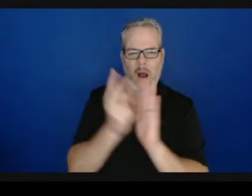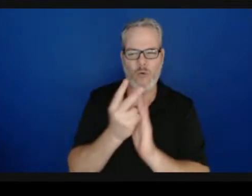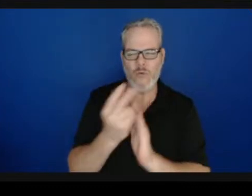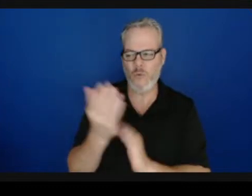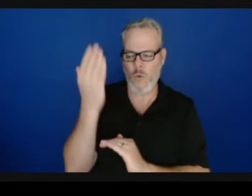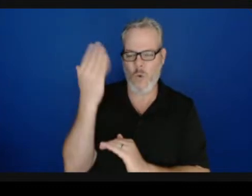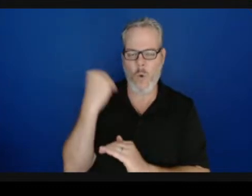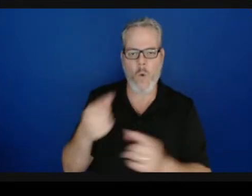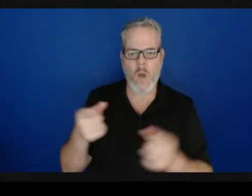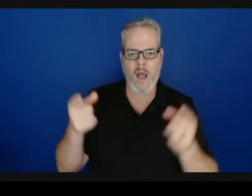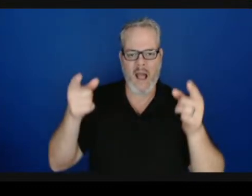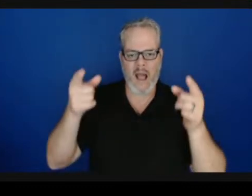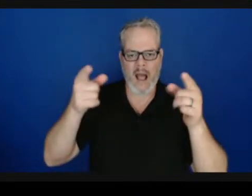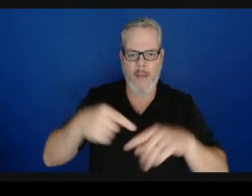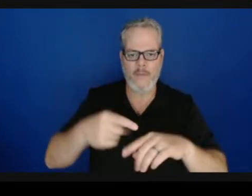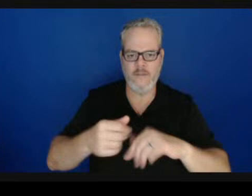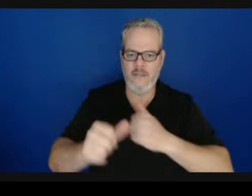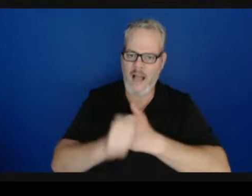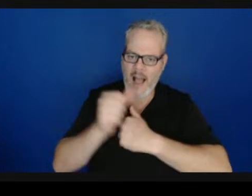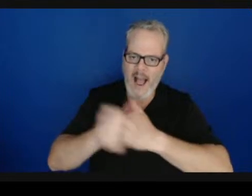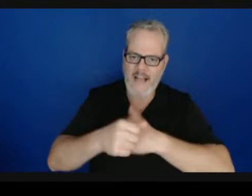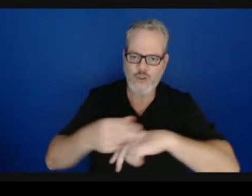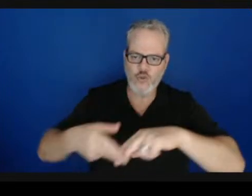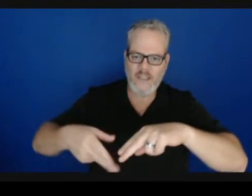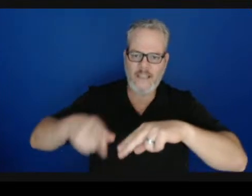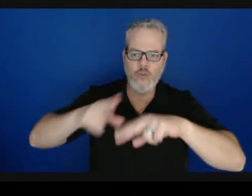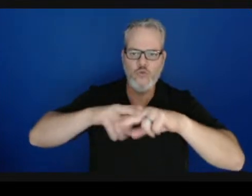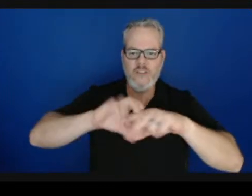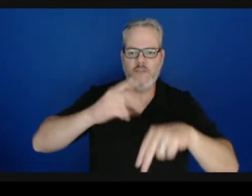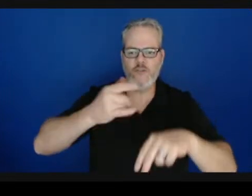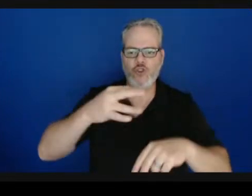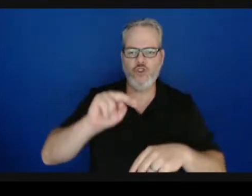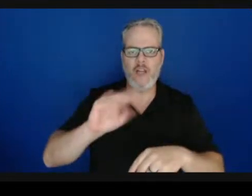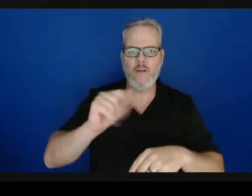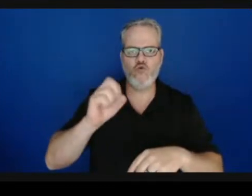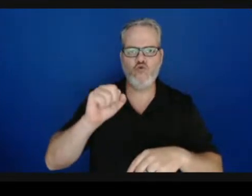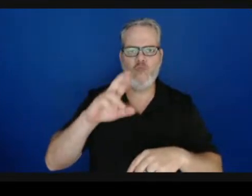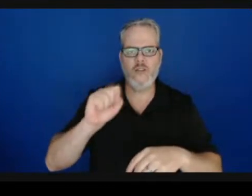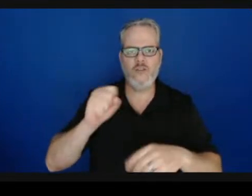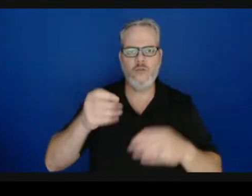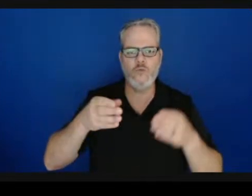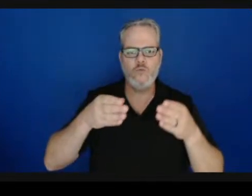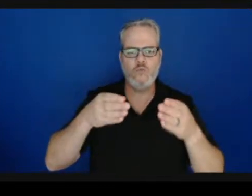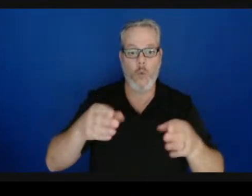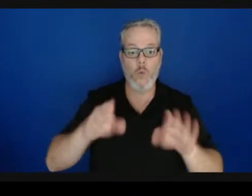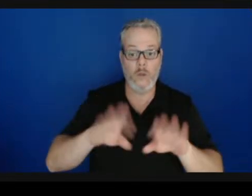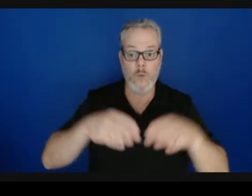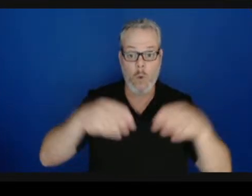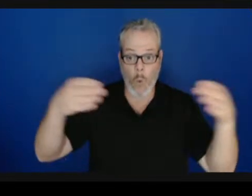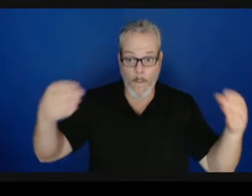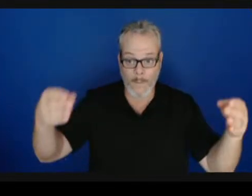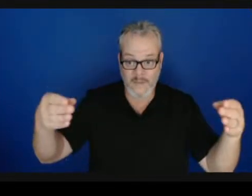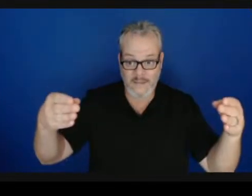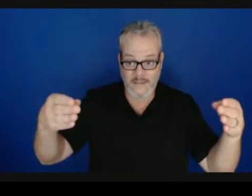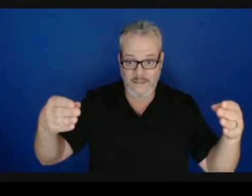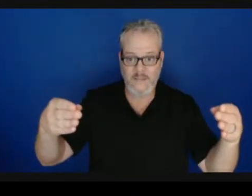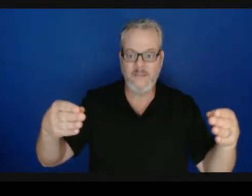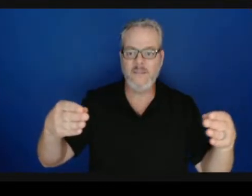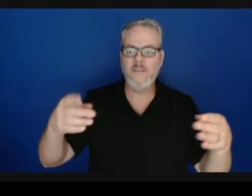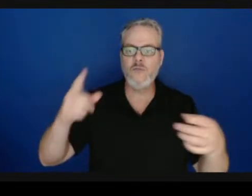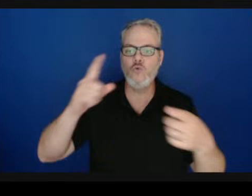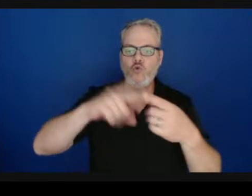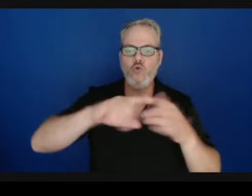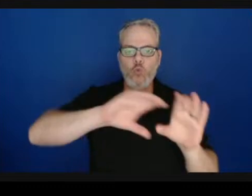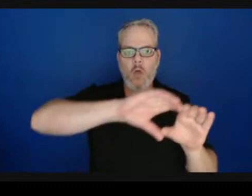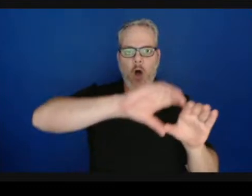Eruption hazards increase along Chain of Craters Road. Chain of Craters Road is open to the sea arch, but volcanic hazards